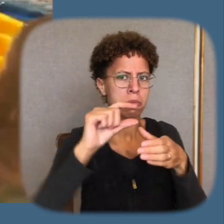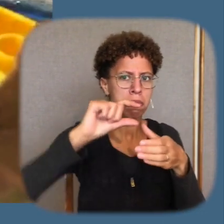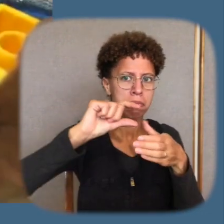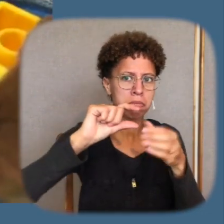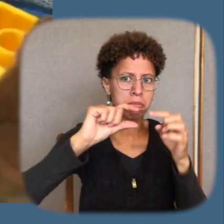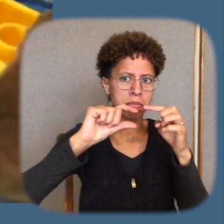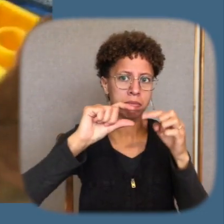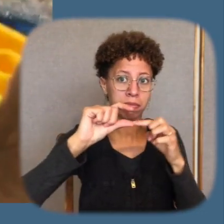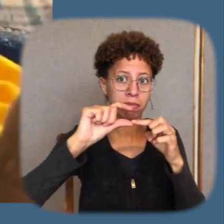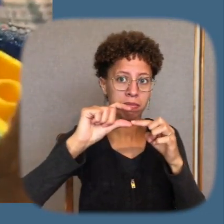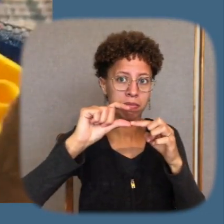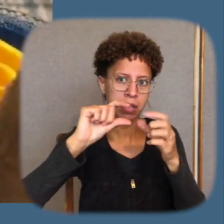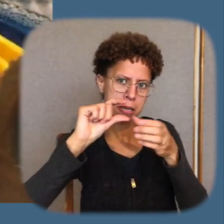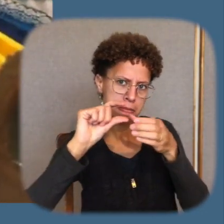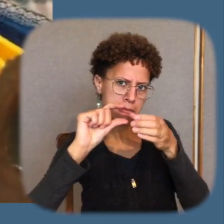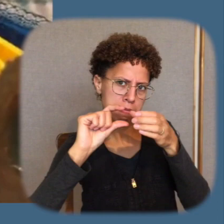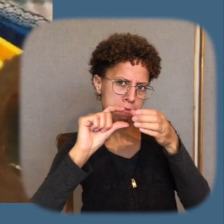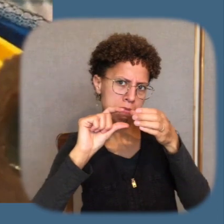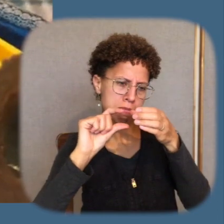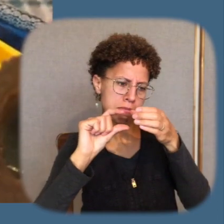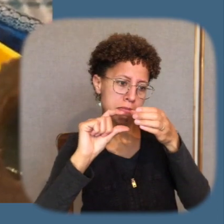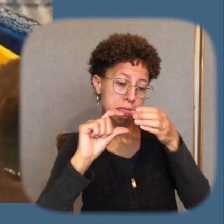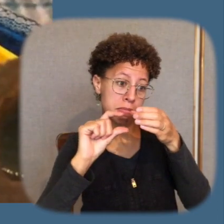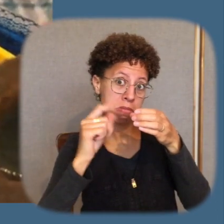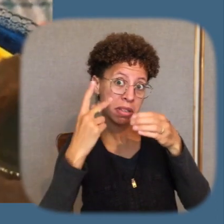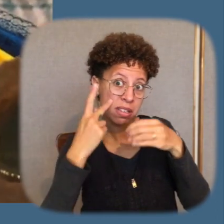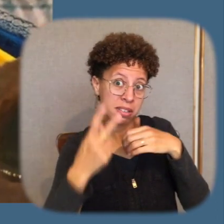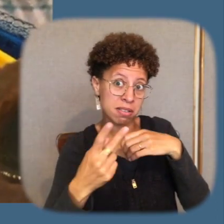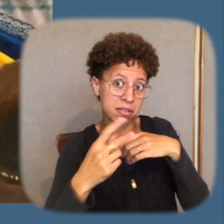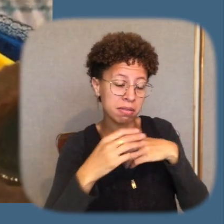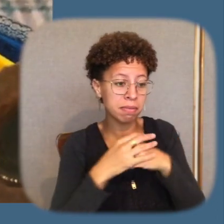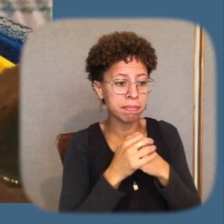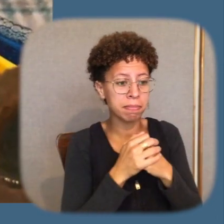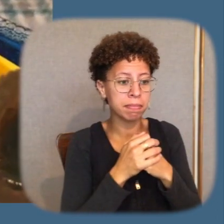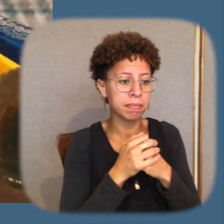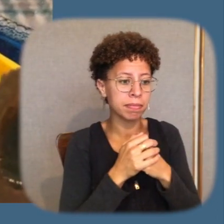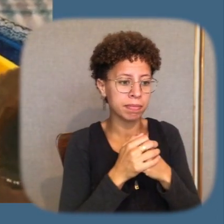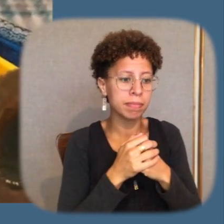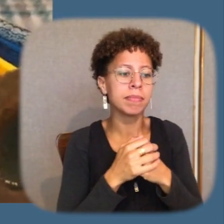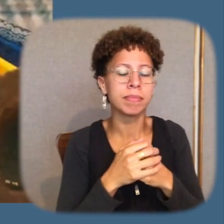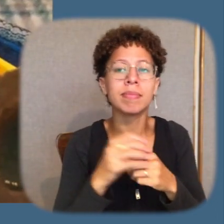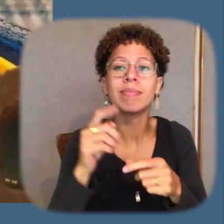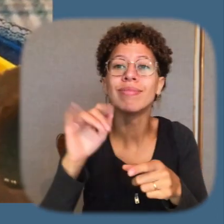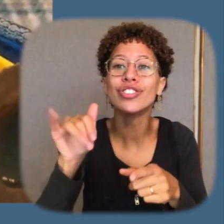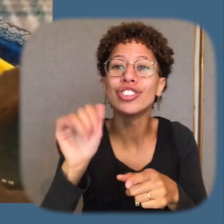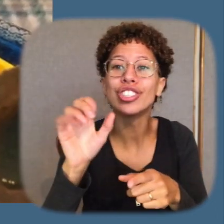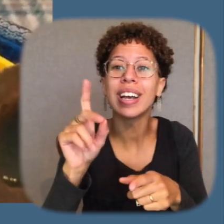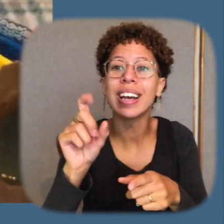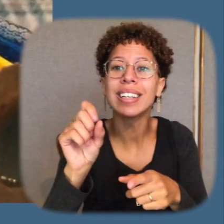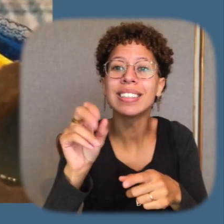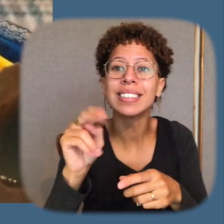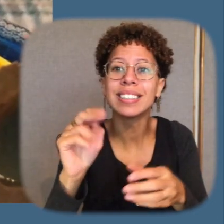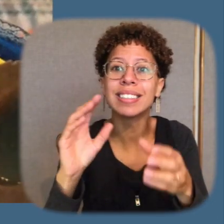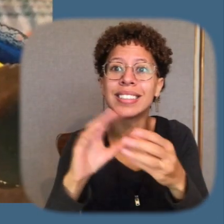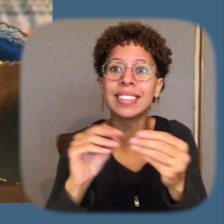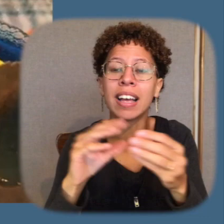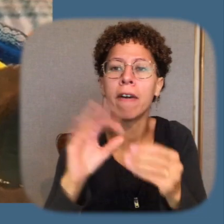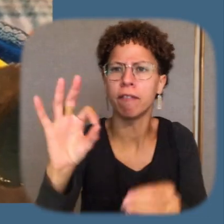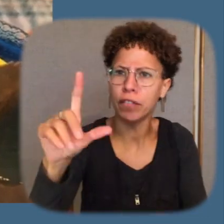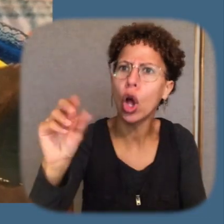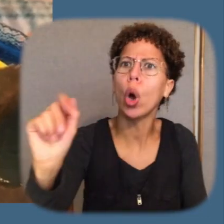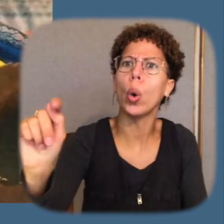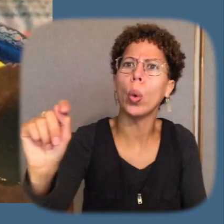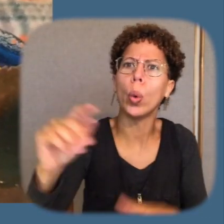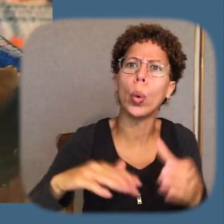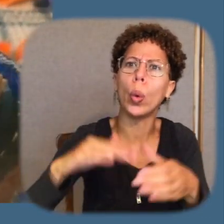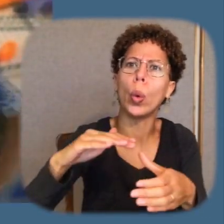side. Look at that. You see it? Yeah. Jackson yelled float. All right, Jackson,